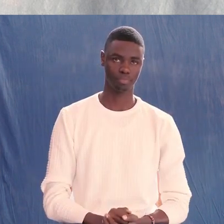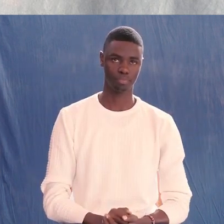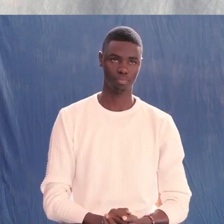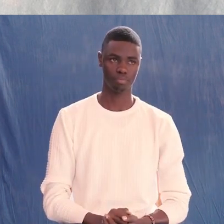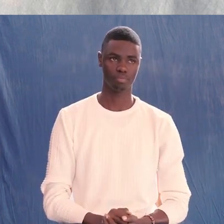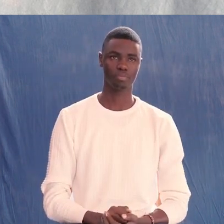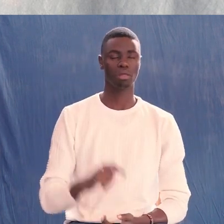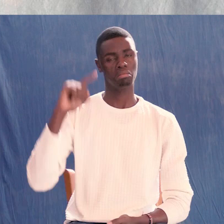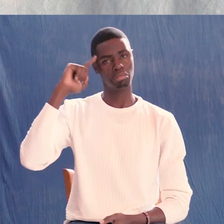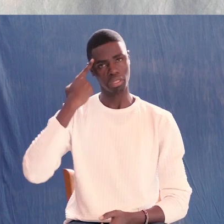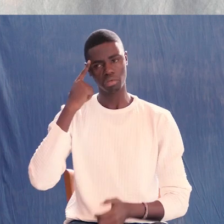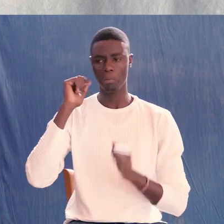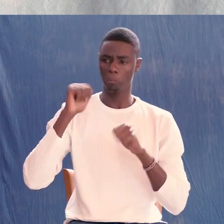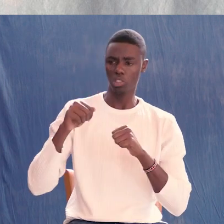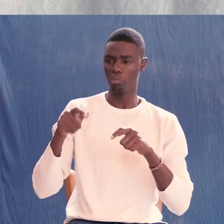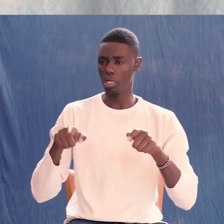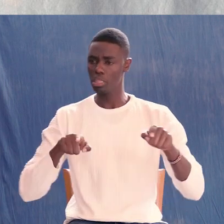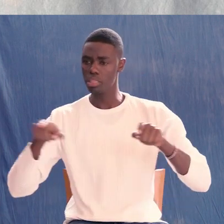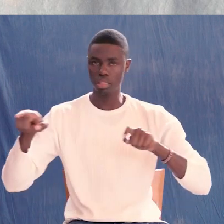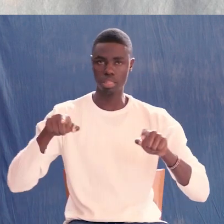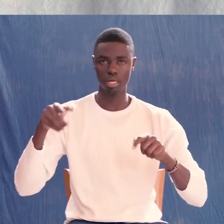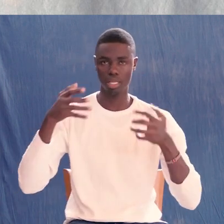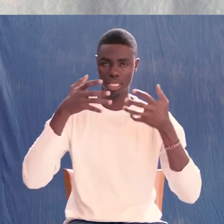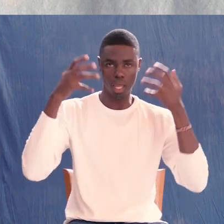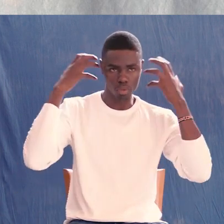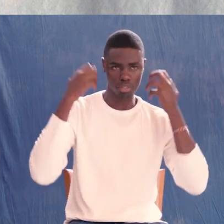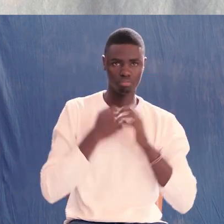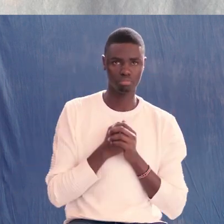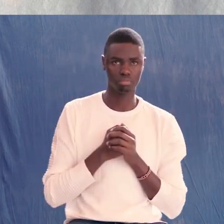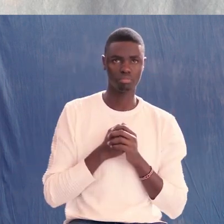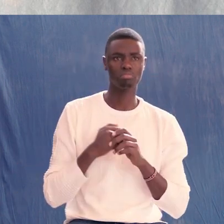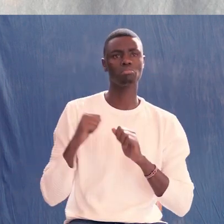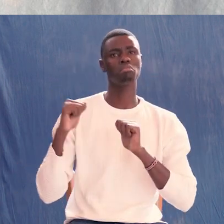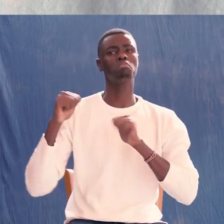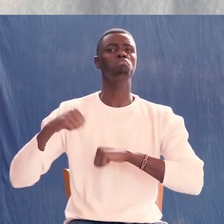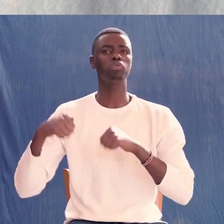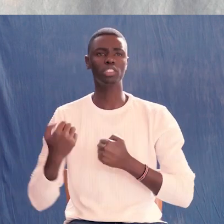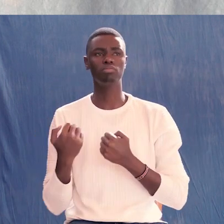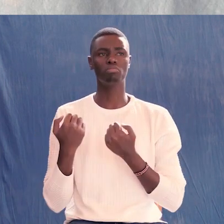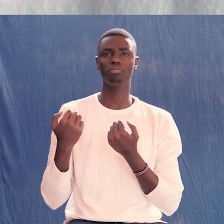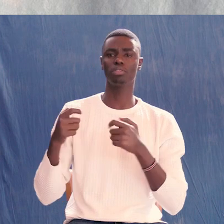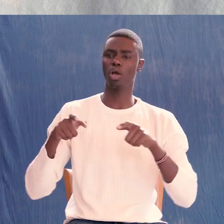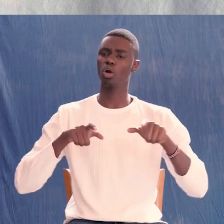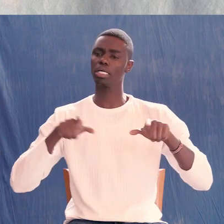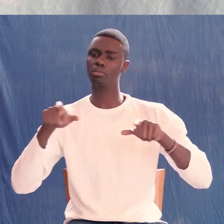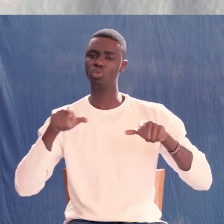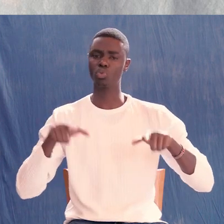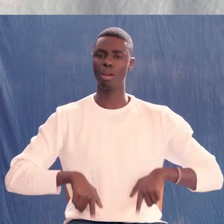Thinking that we can tame them, we can run this life solo.